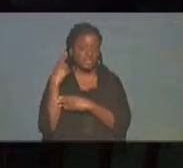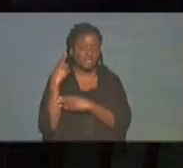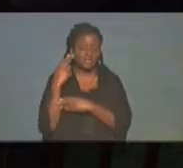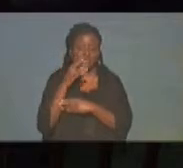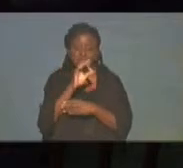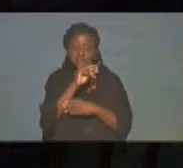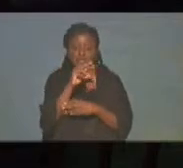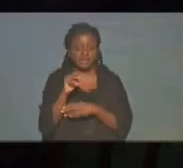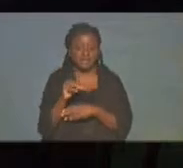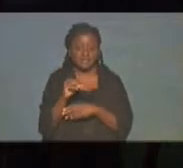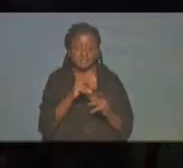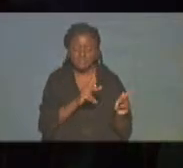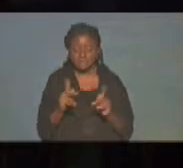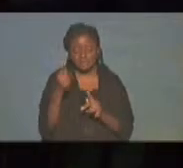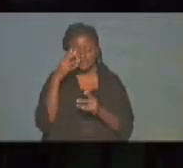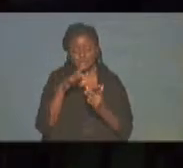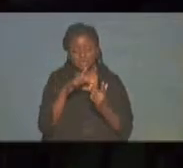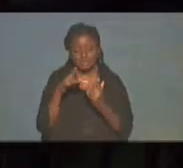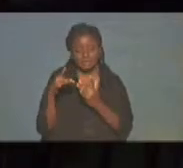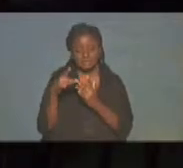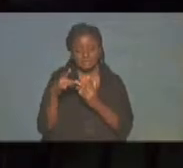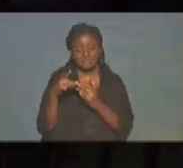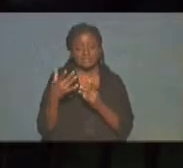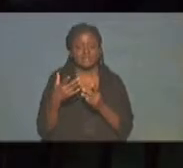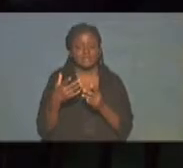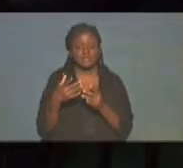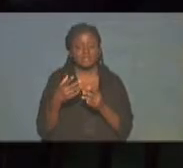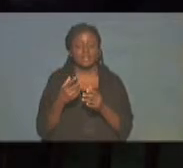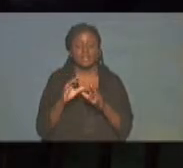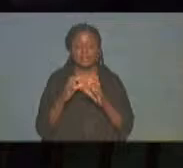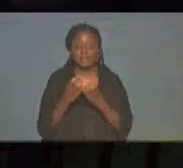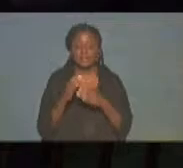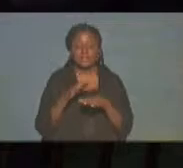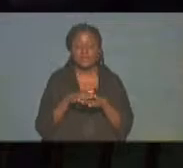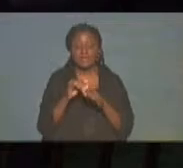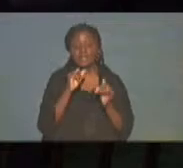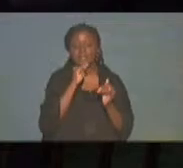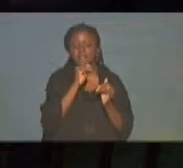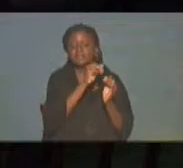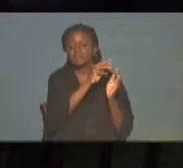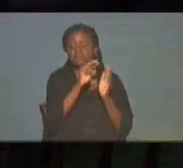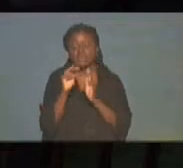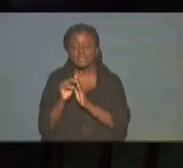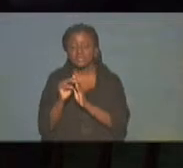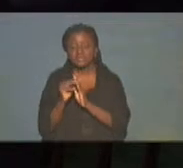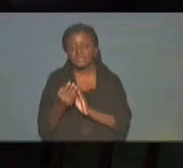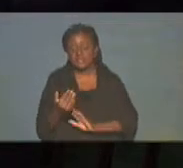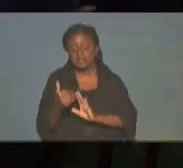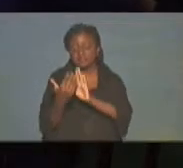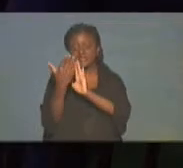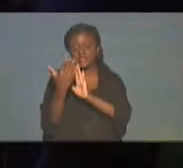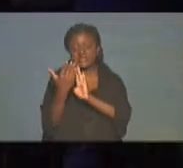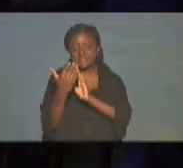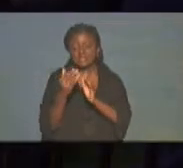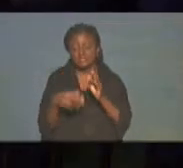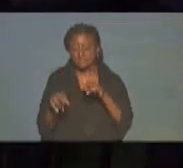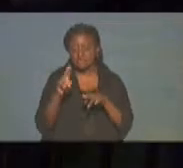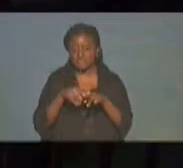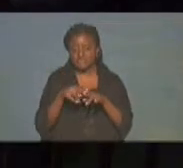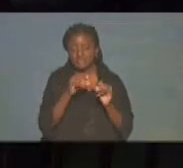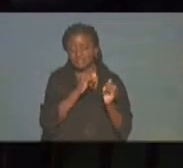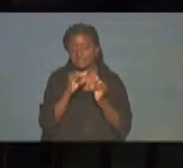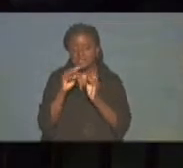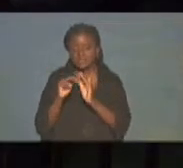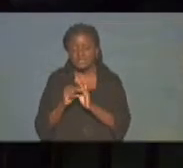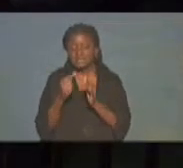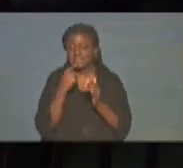a select committee on immigration in the face of increasing irregular migration, charging that the time now is for